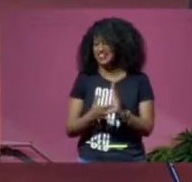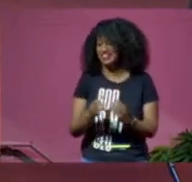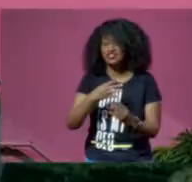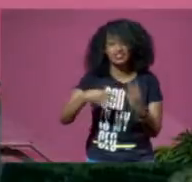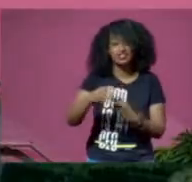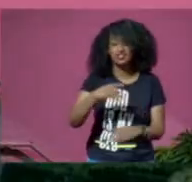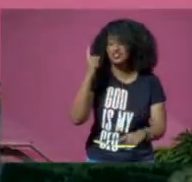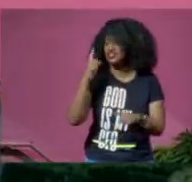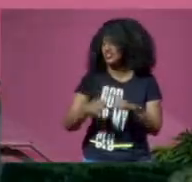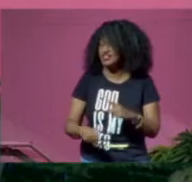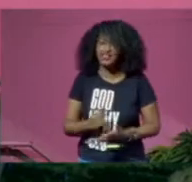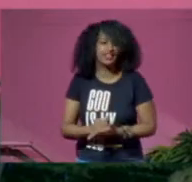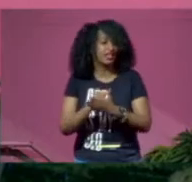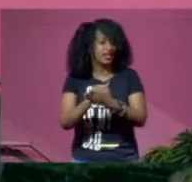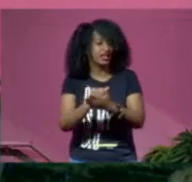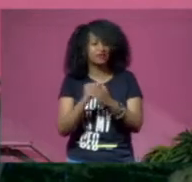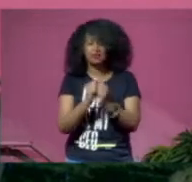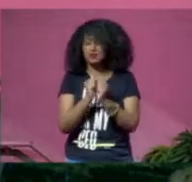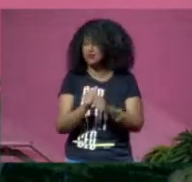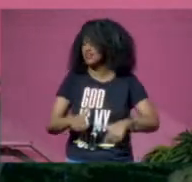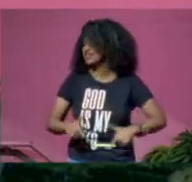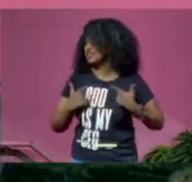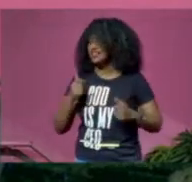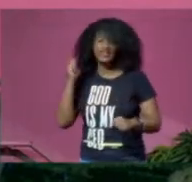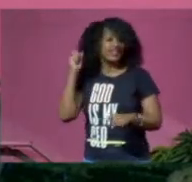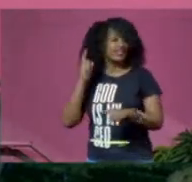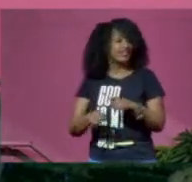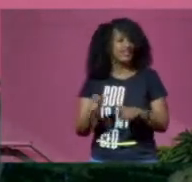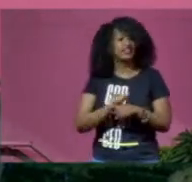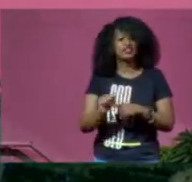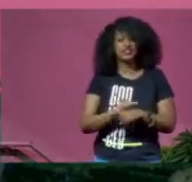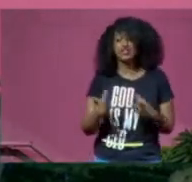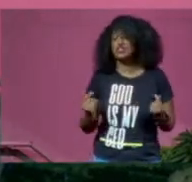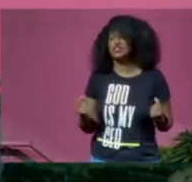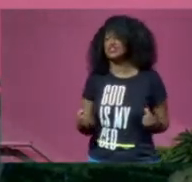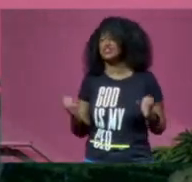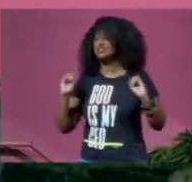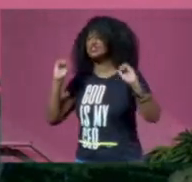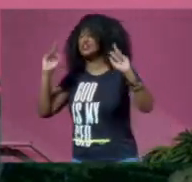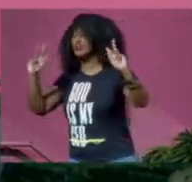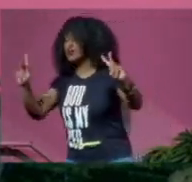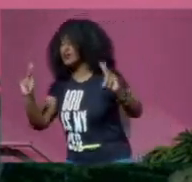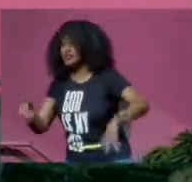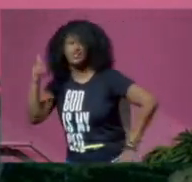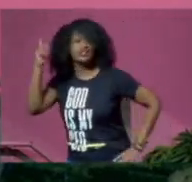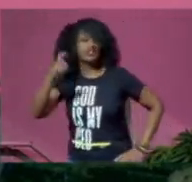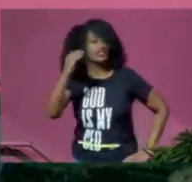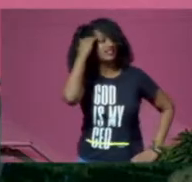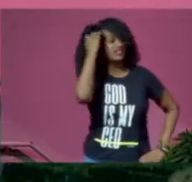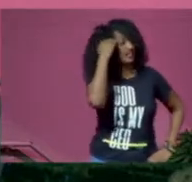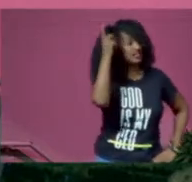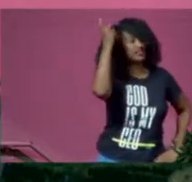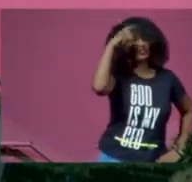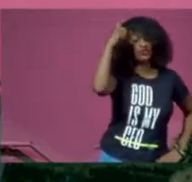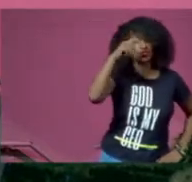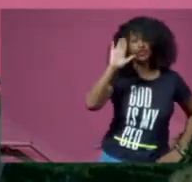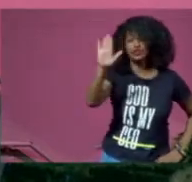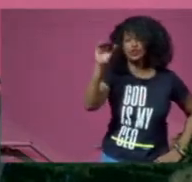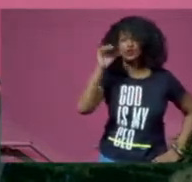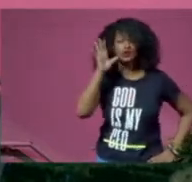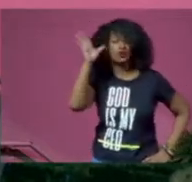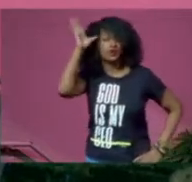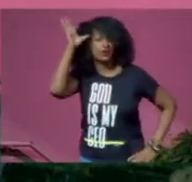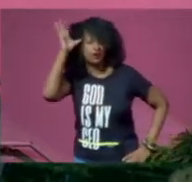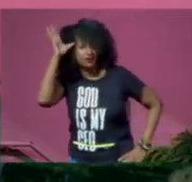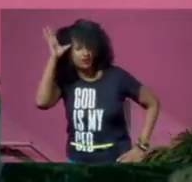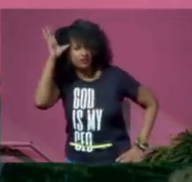show you, that TikTok cannot train you to do. It is okay to still need the knowledge and the wisdom and the